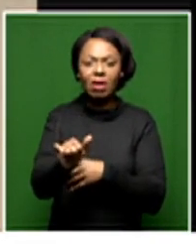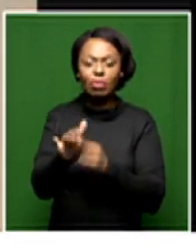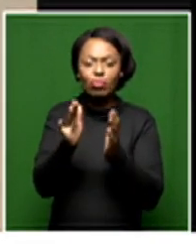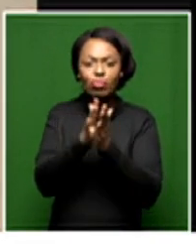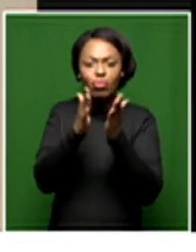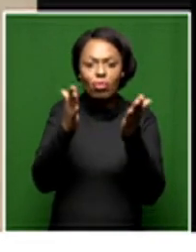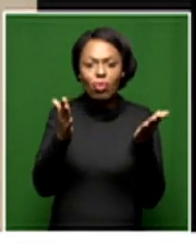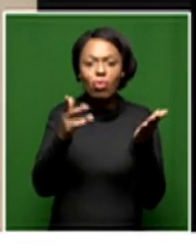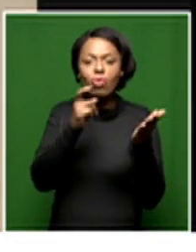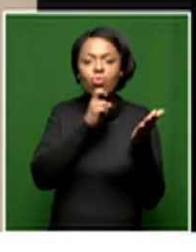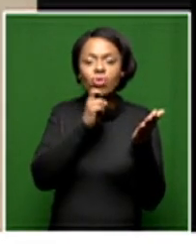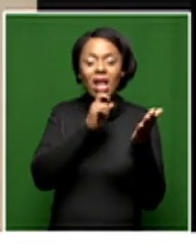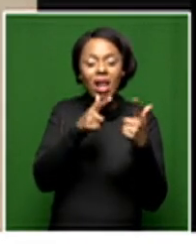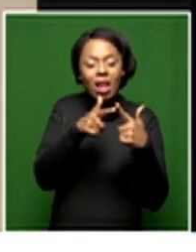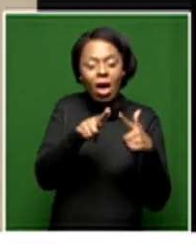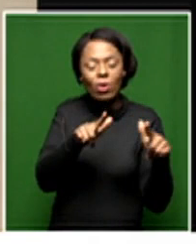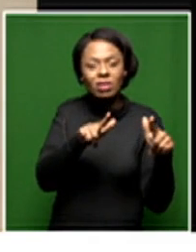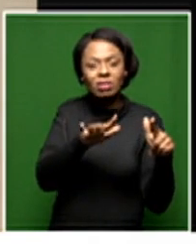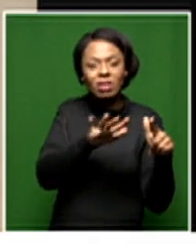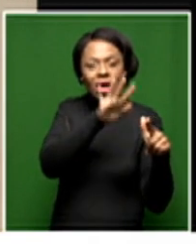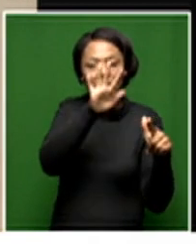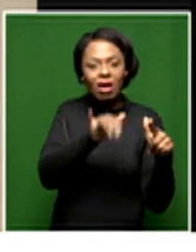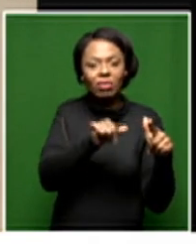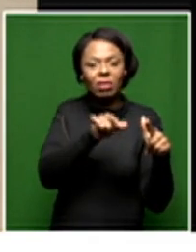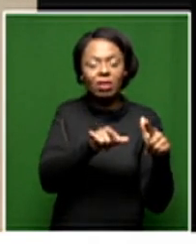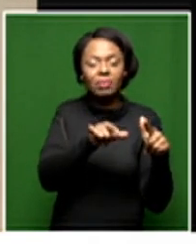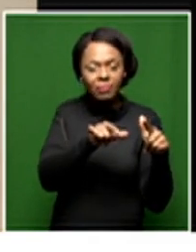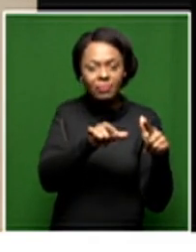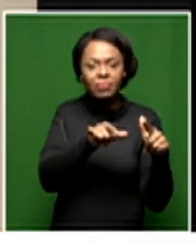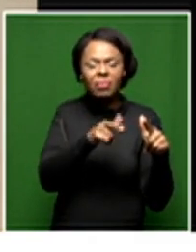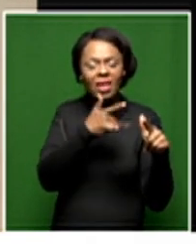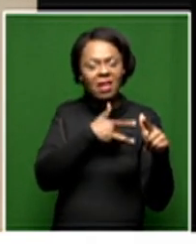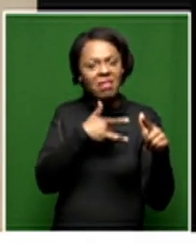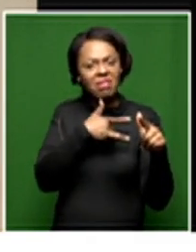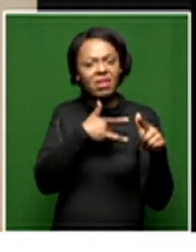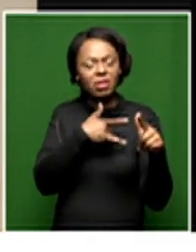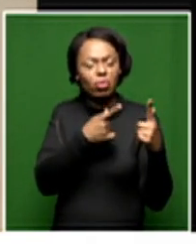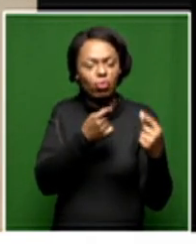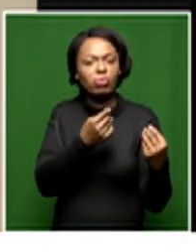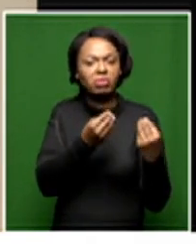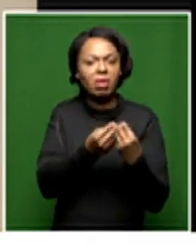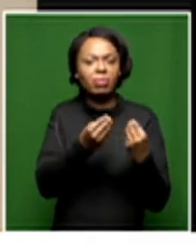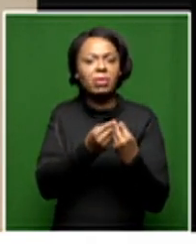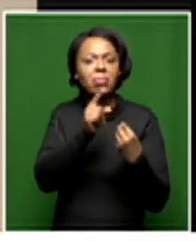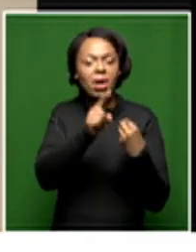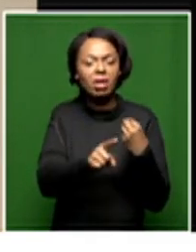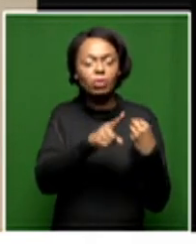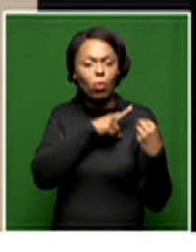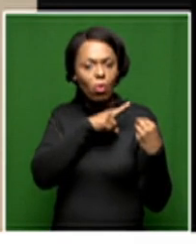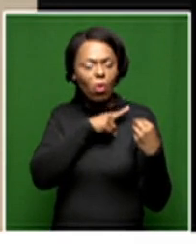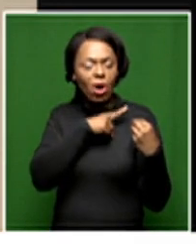books in in South Africa are written in African languages, we really felt that we needed to do something about it.